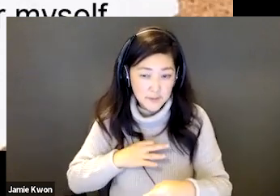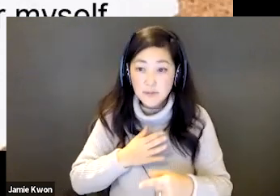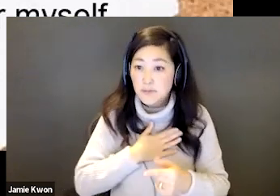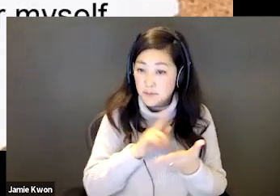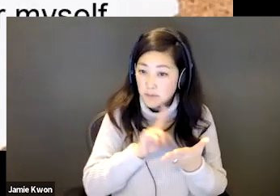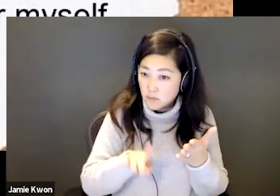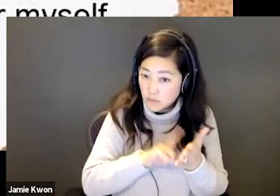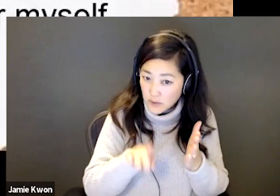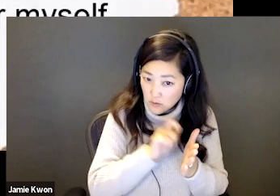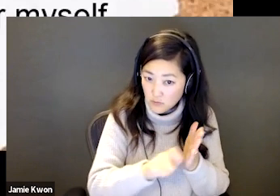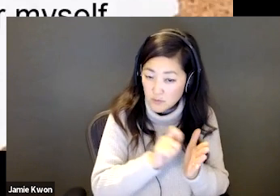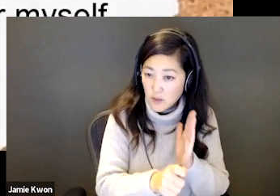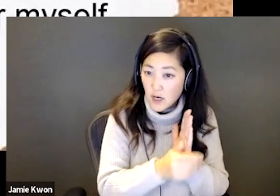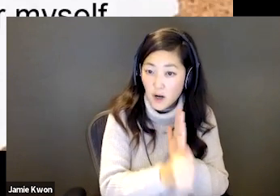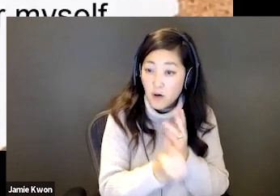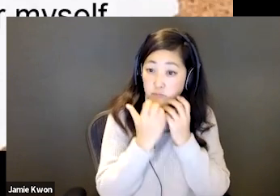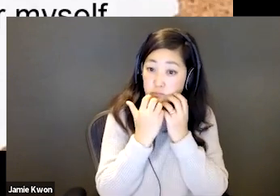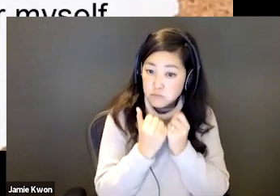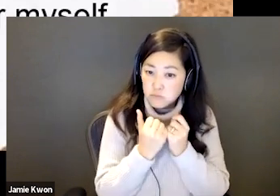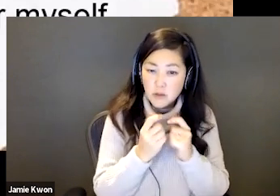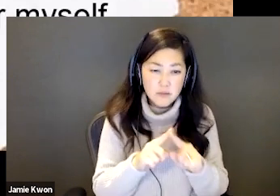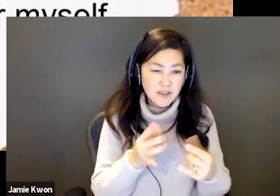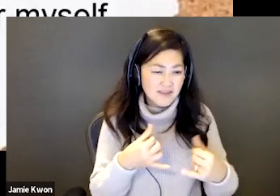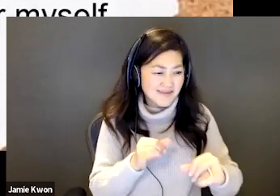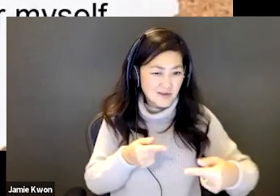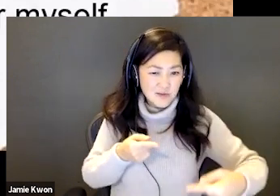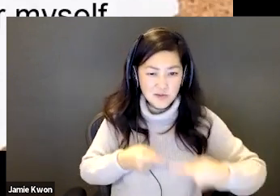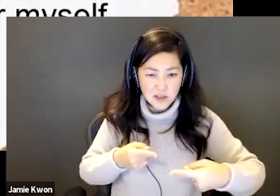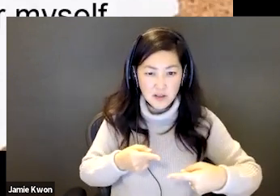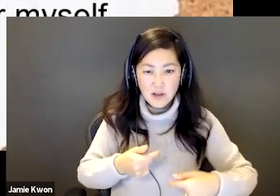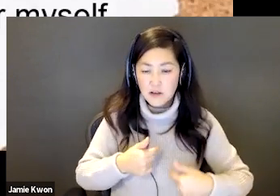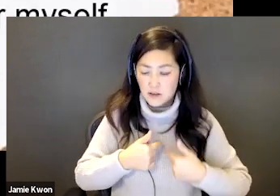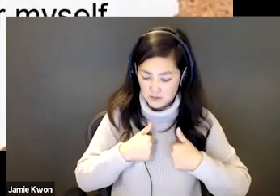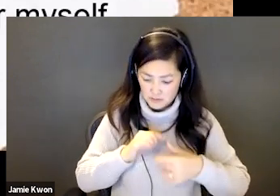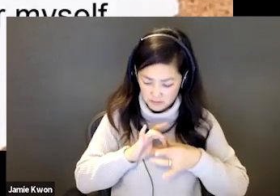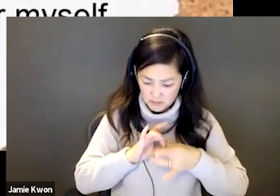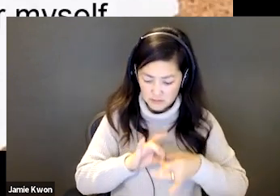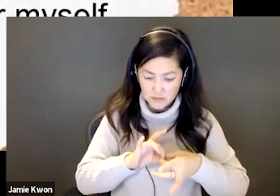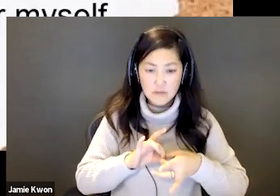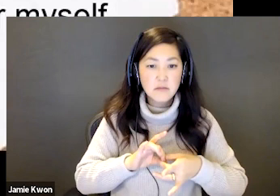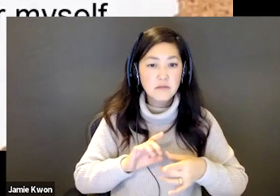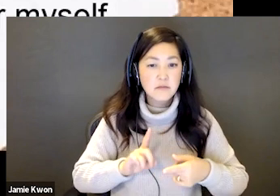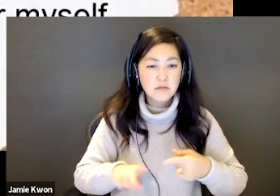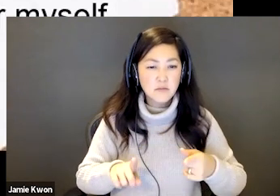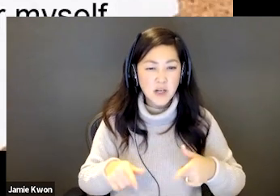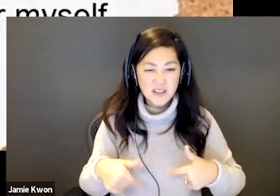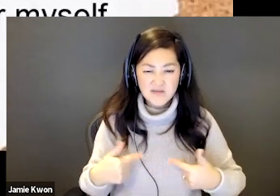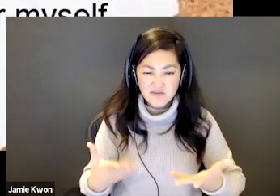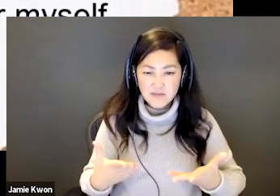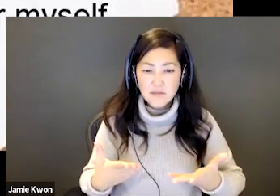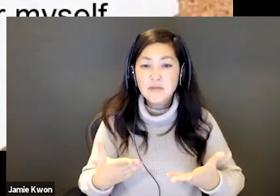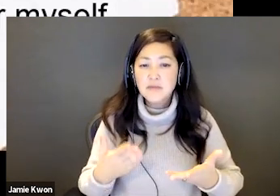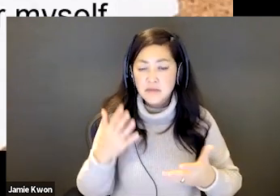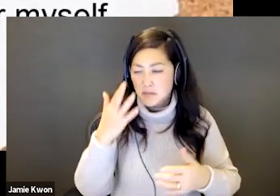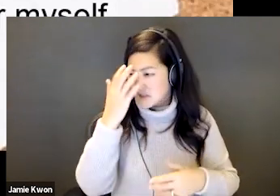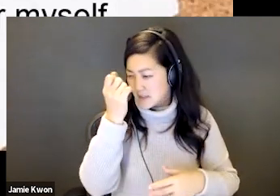writing talents were valued, but I still struggled. I belonged, but familiarity with the Ontarians